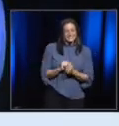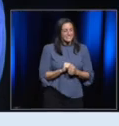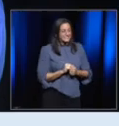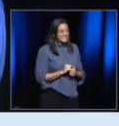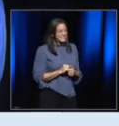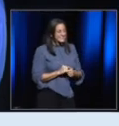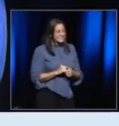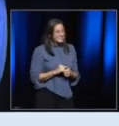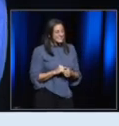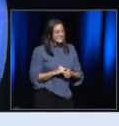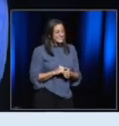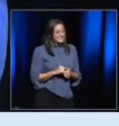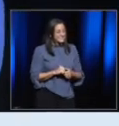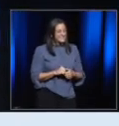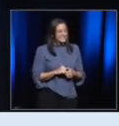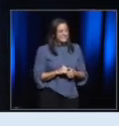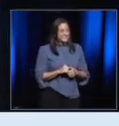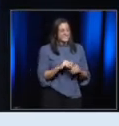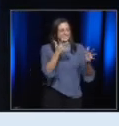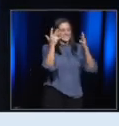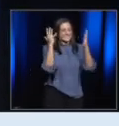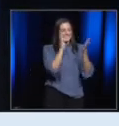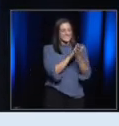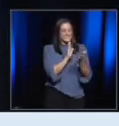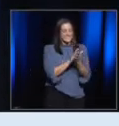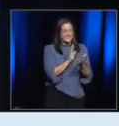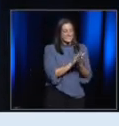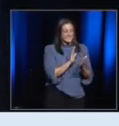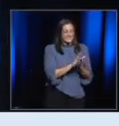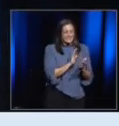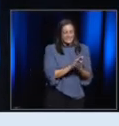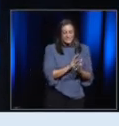And I want to acknowledge